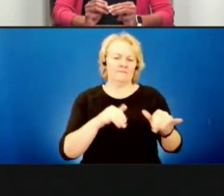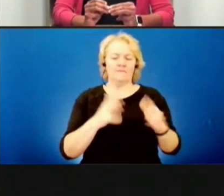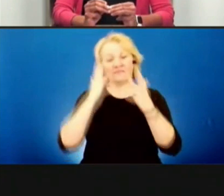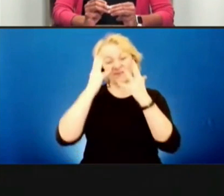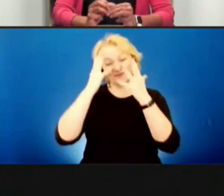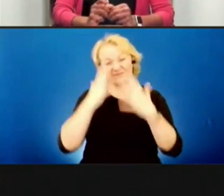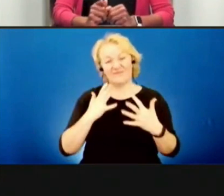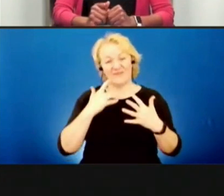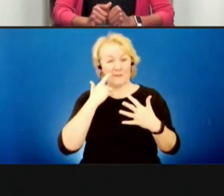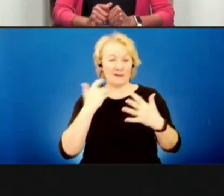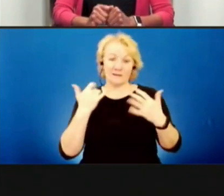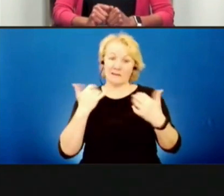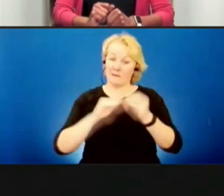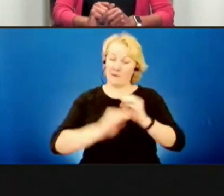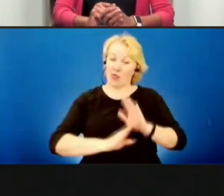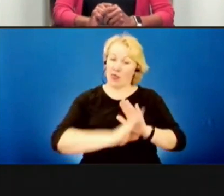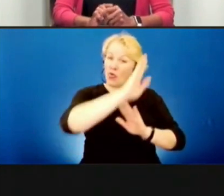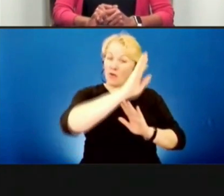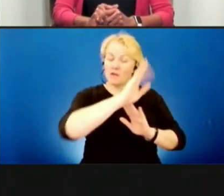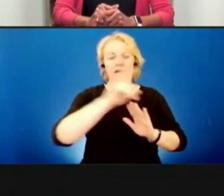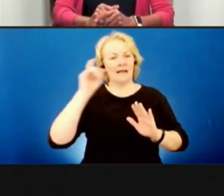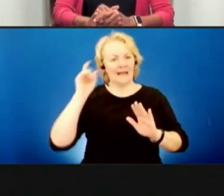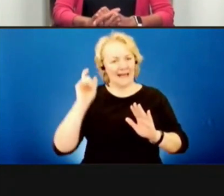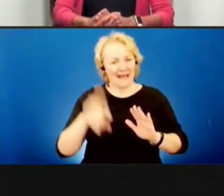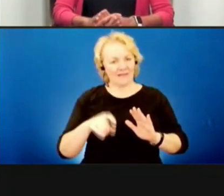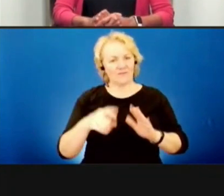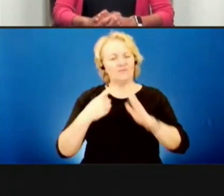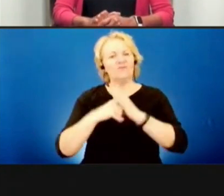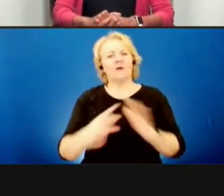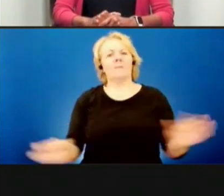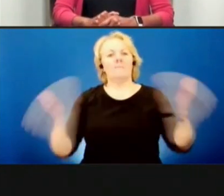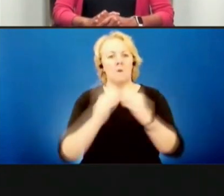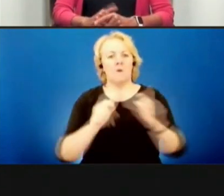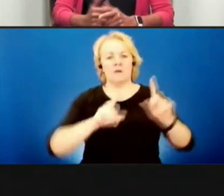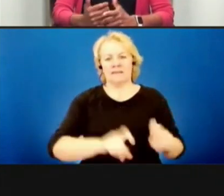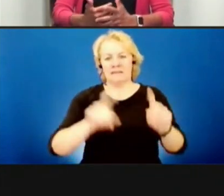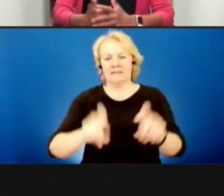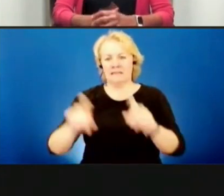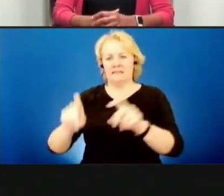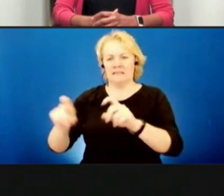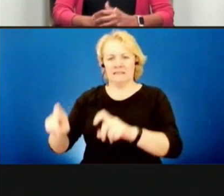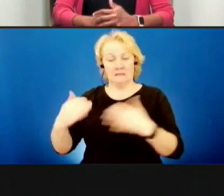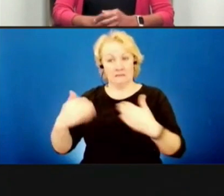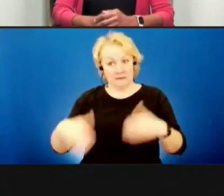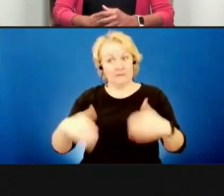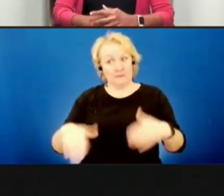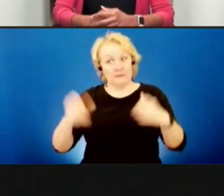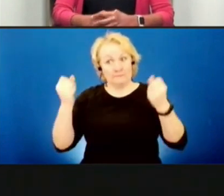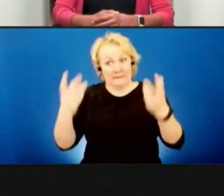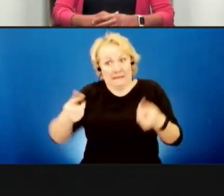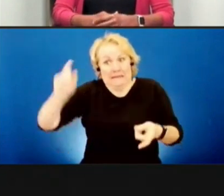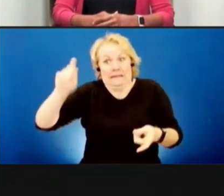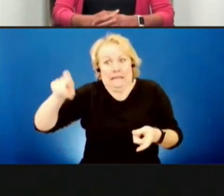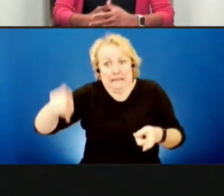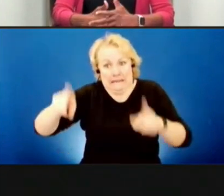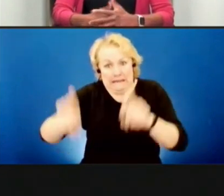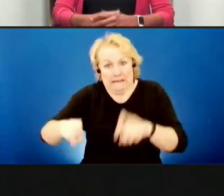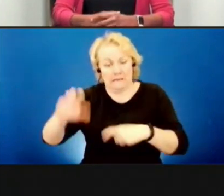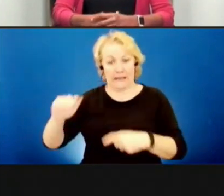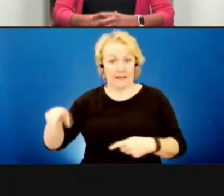because of this surge, we've also had to mobilize testing again. We're seeing lots of needs for testing, and so Austin Public Health